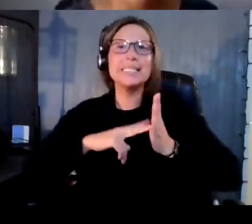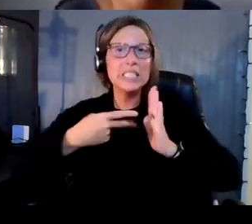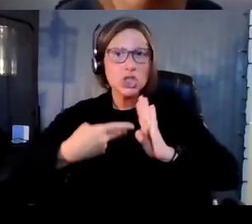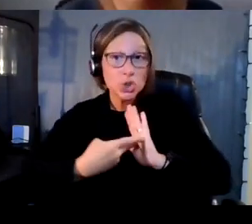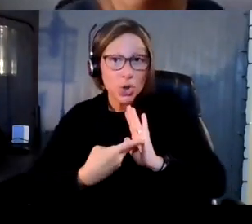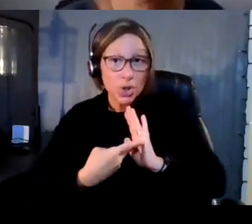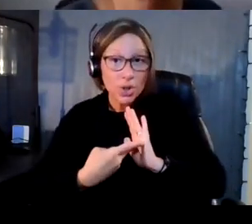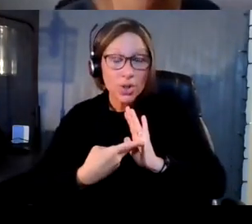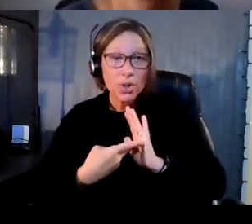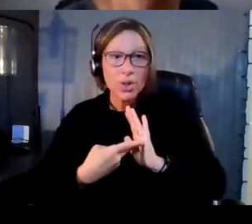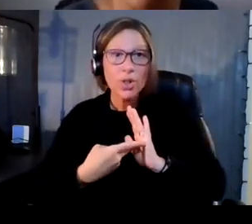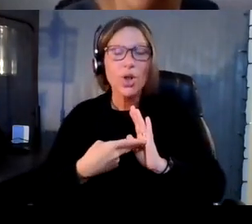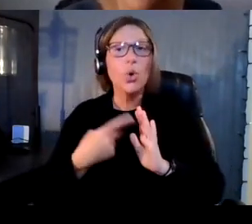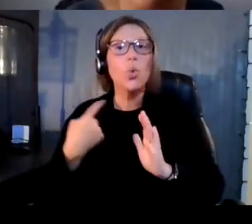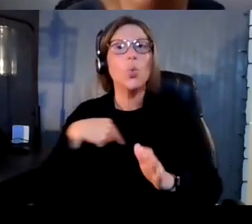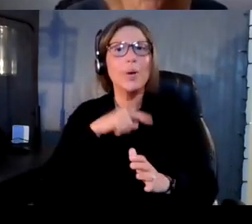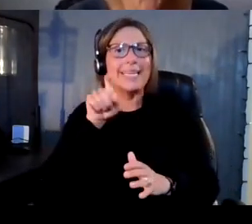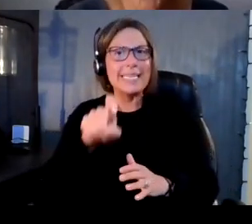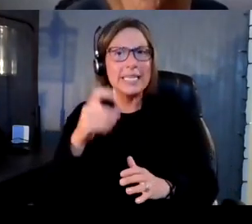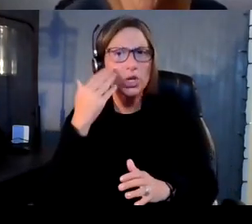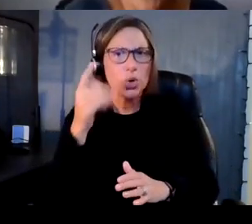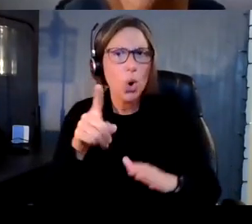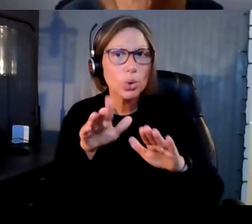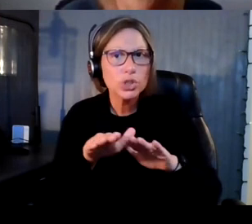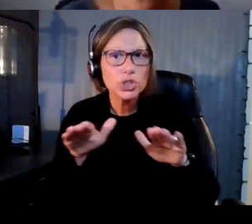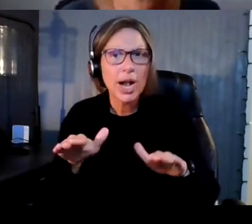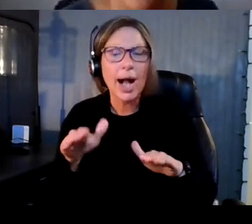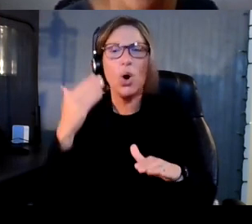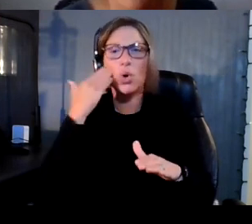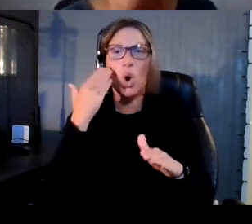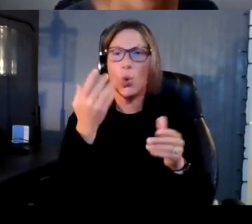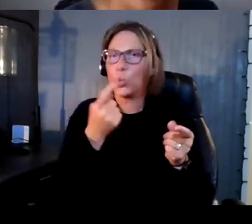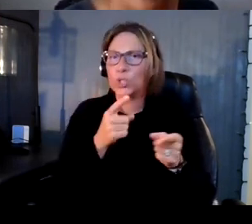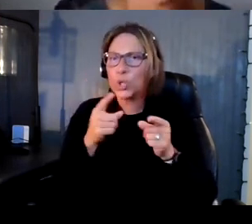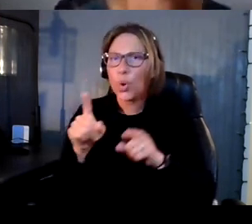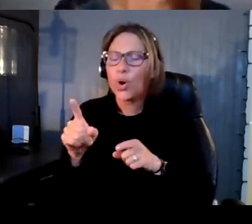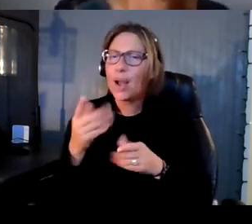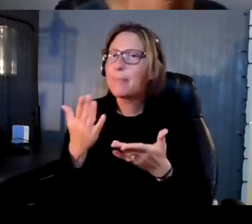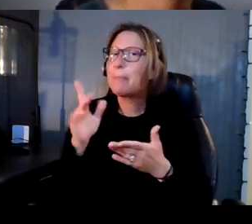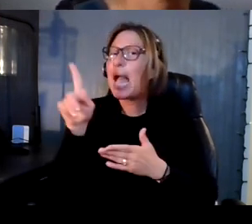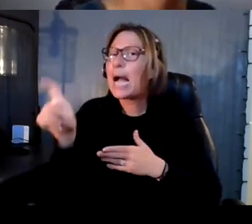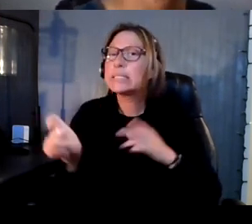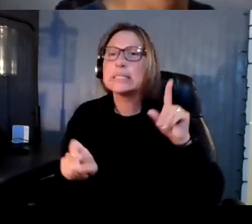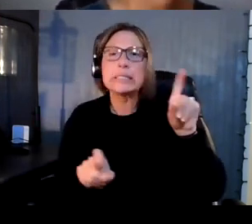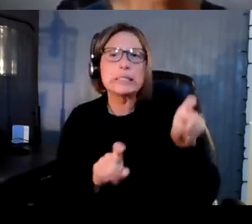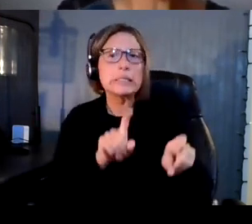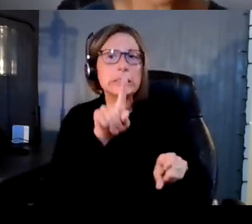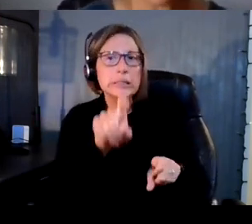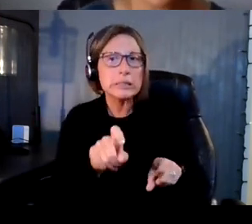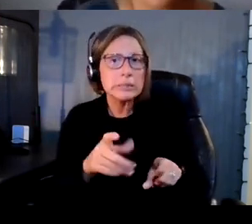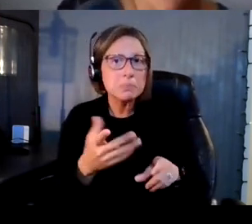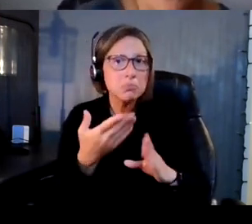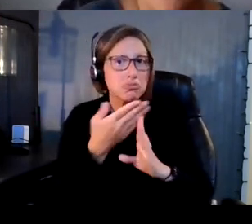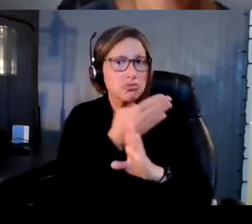where we really need to know the child and know what's going on, and maybe ask other people if there have been